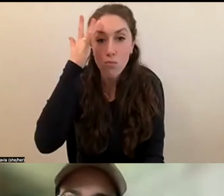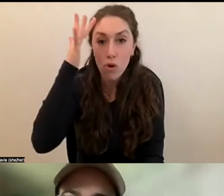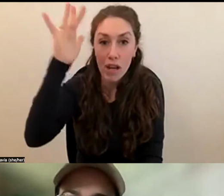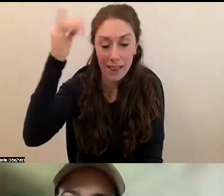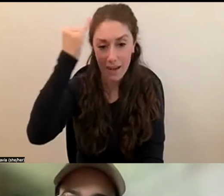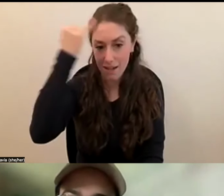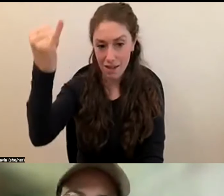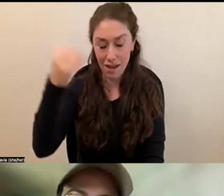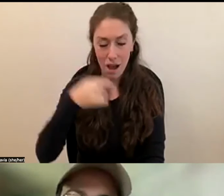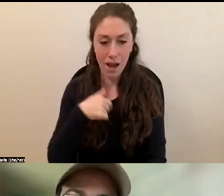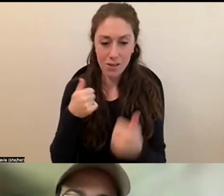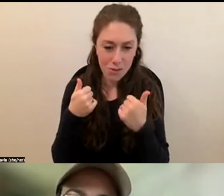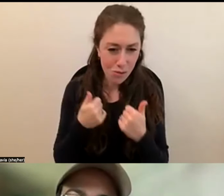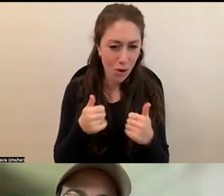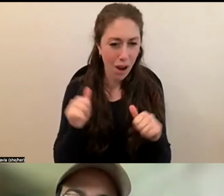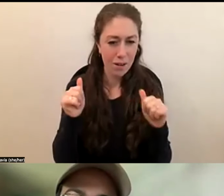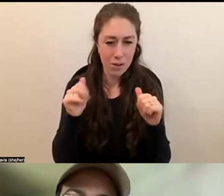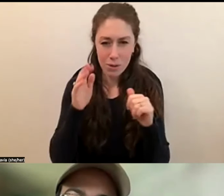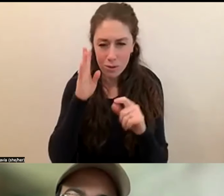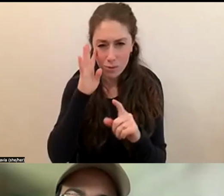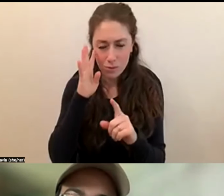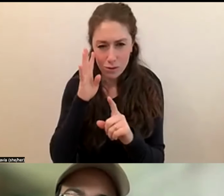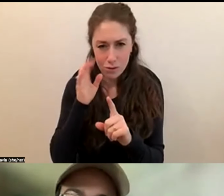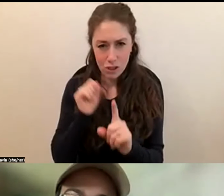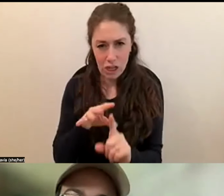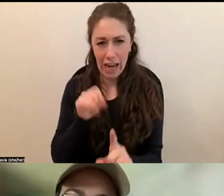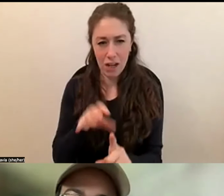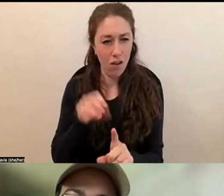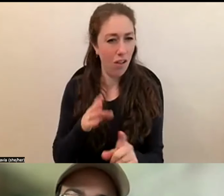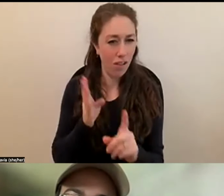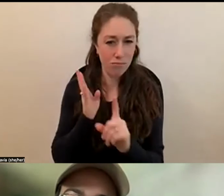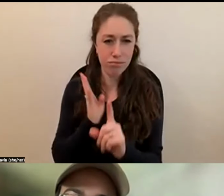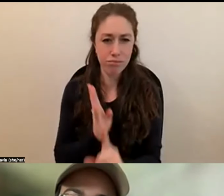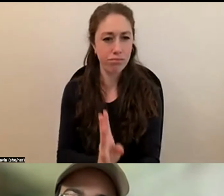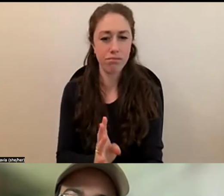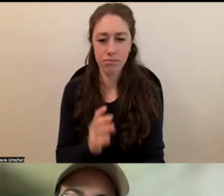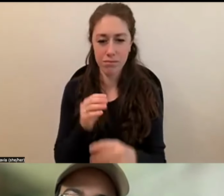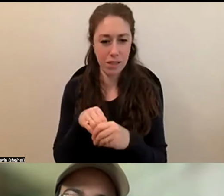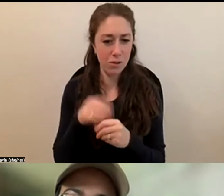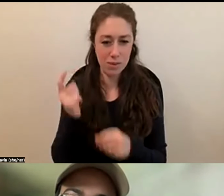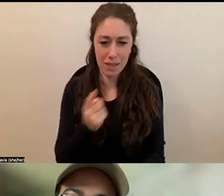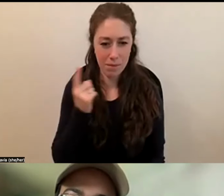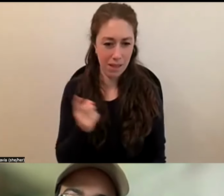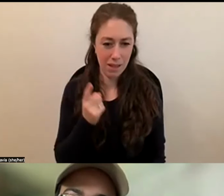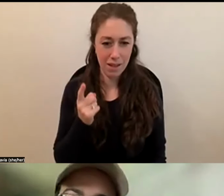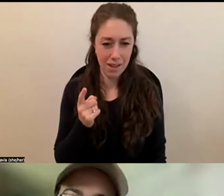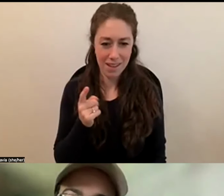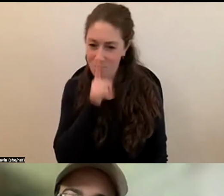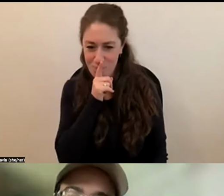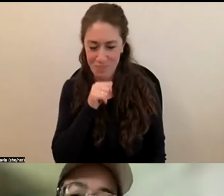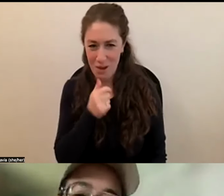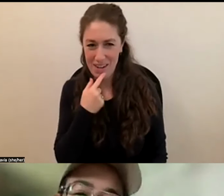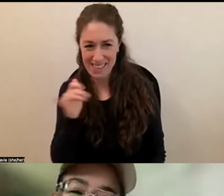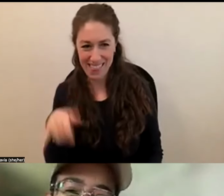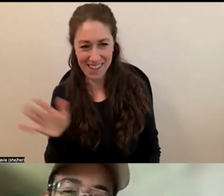I try to like channel it into some kind of thing that reality. We can see. I wasn't gonna say that, man.